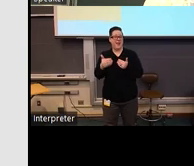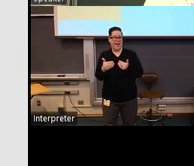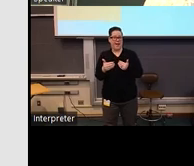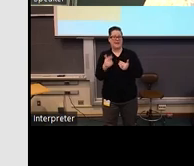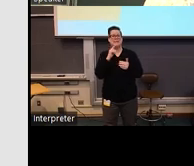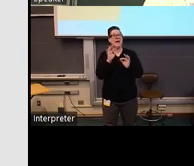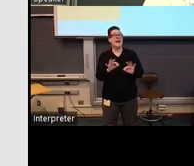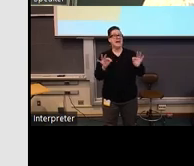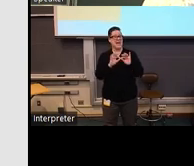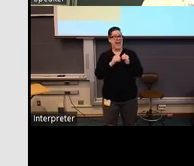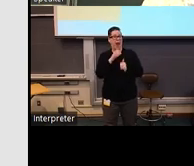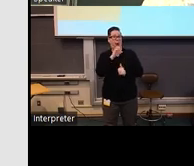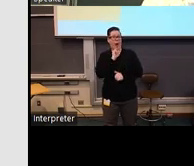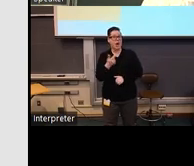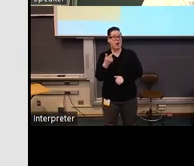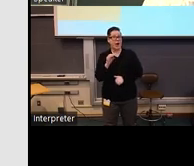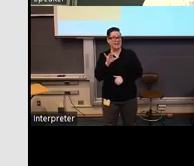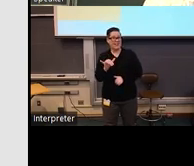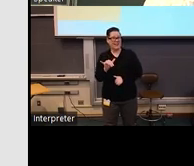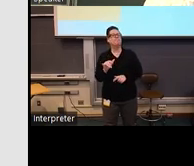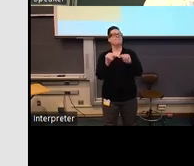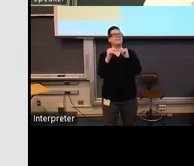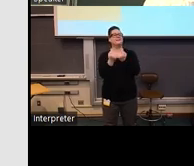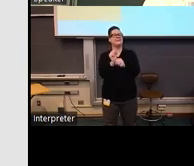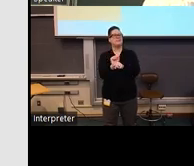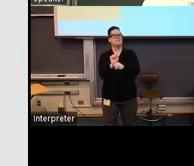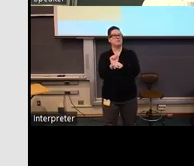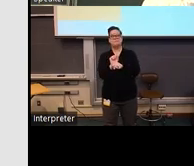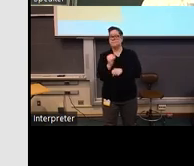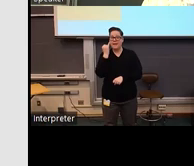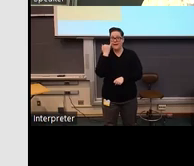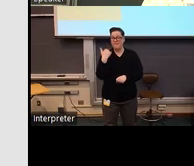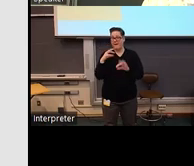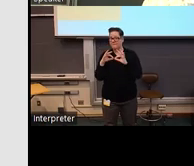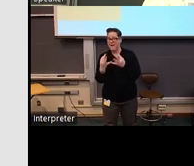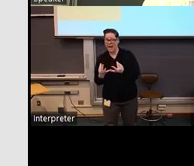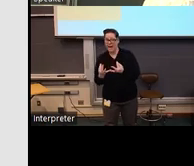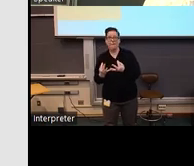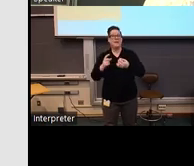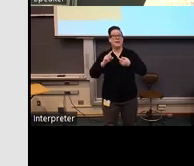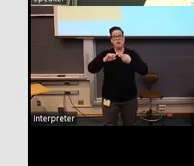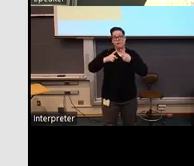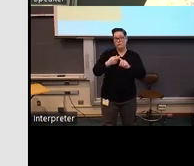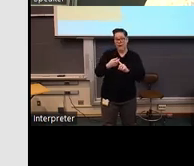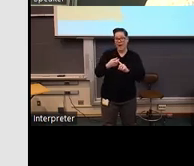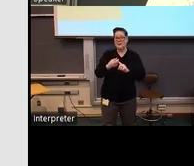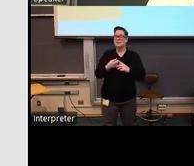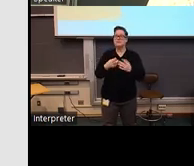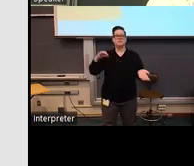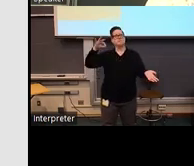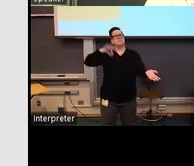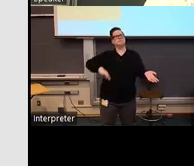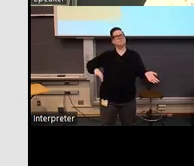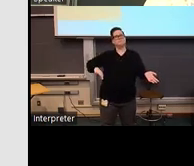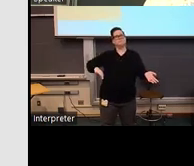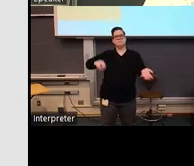aging gracefully is teamwork. And if you have family, if you have friends, then that's a bonus. Then we have